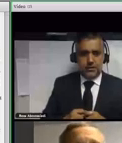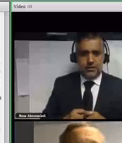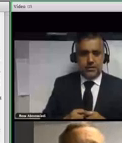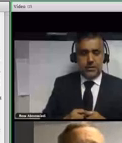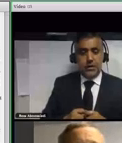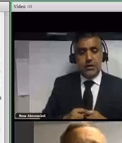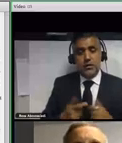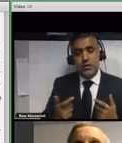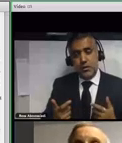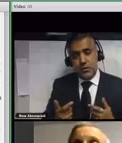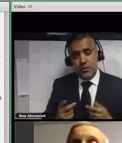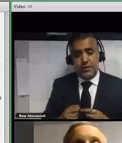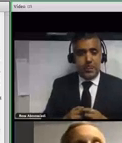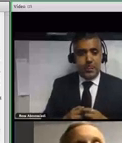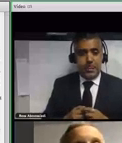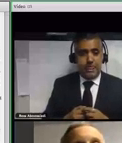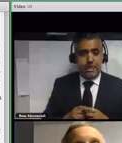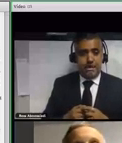So